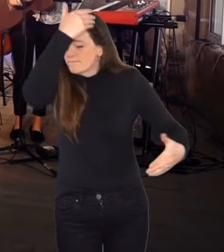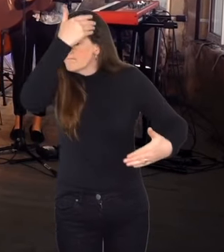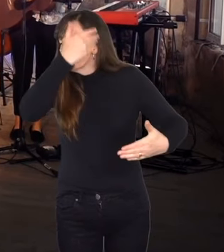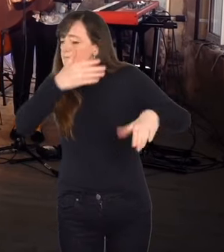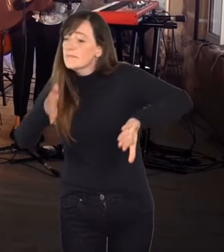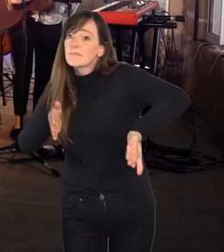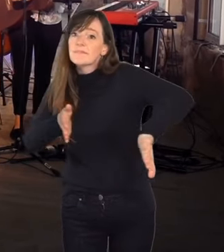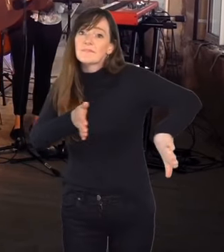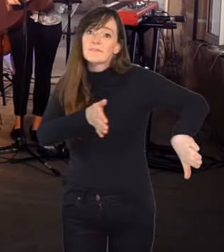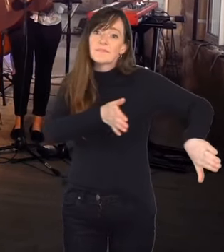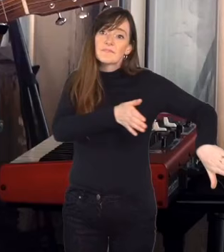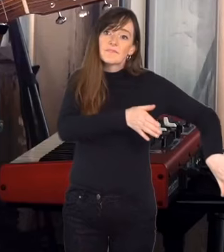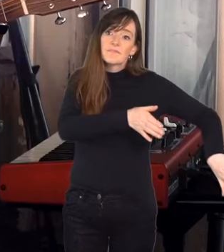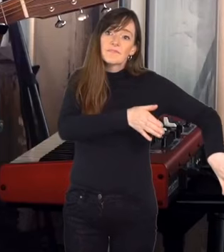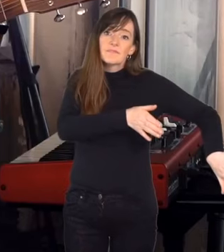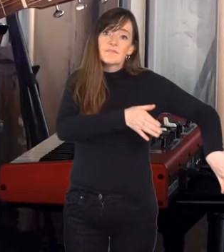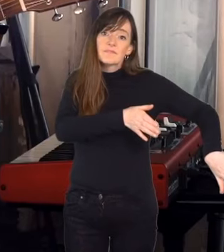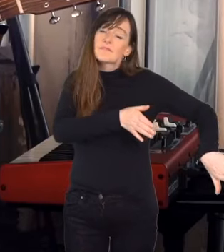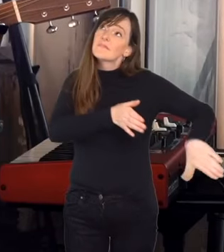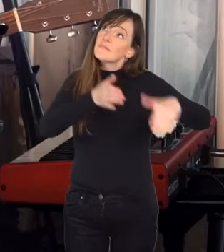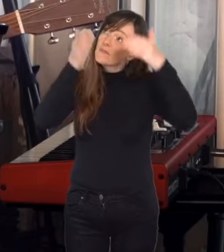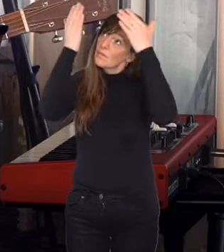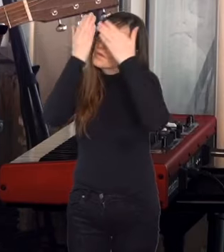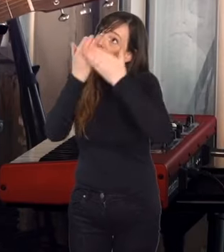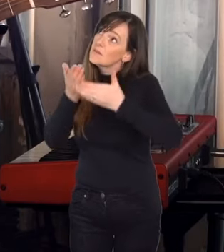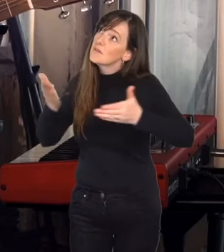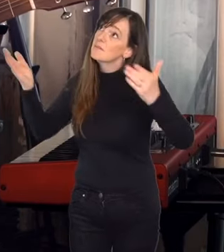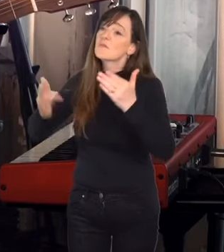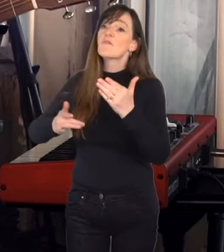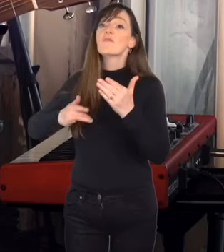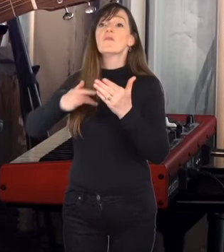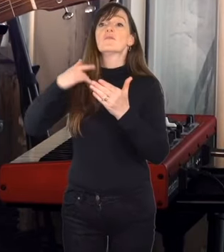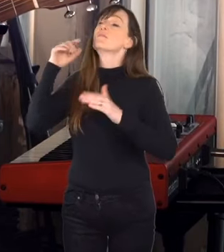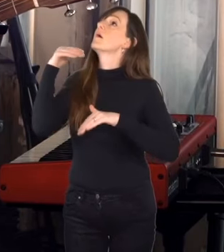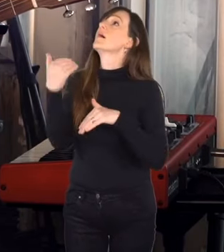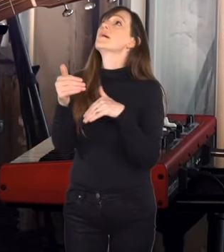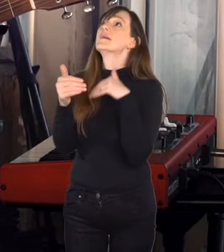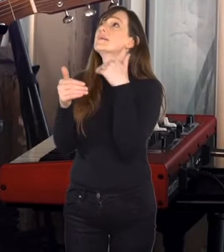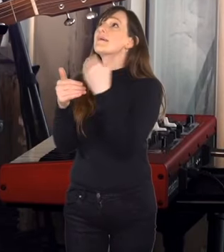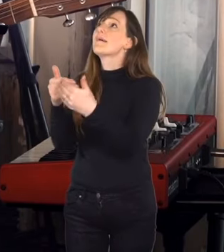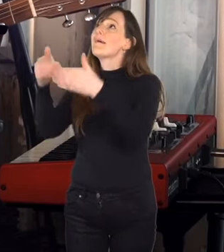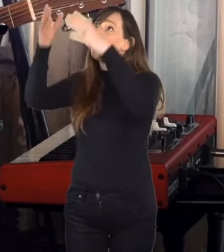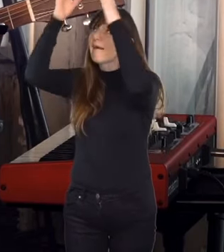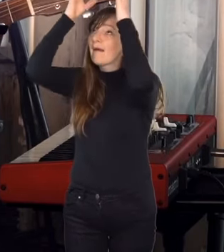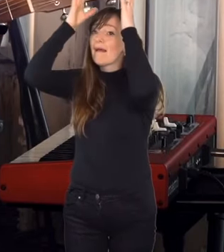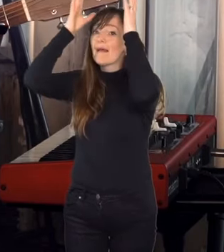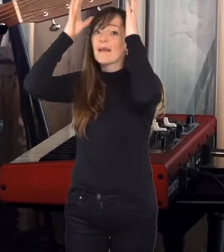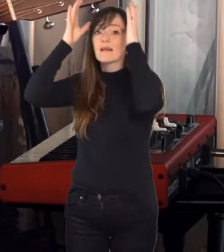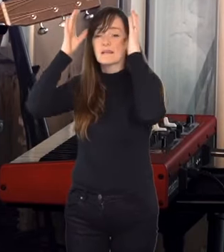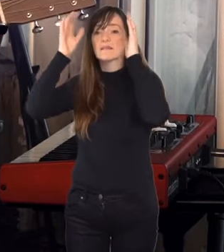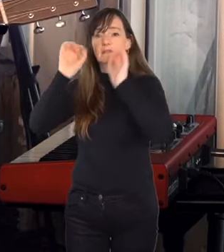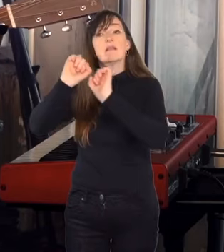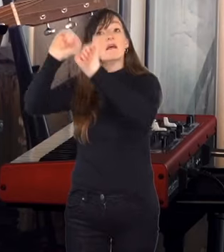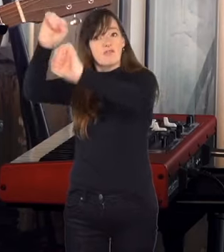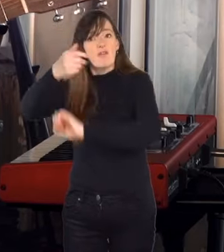I leave behind to live in worship of my King.